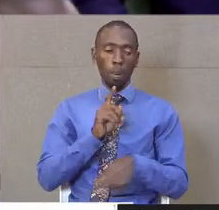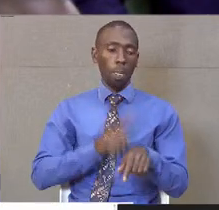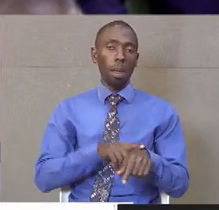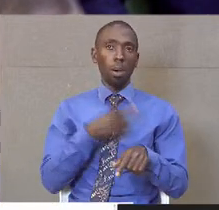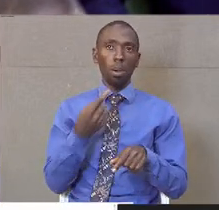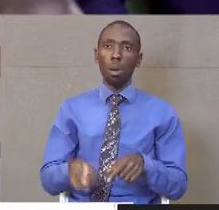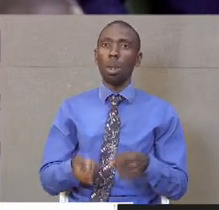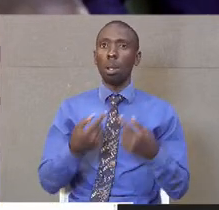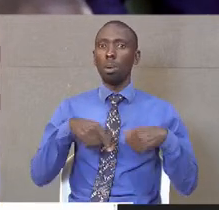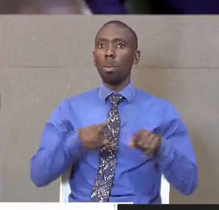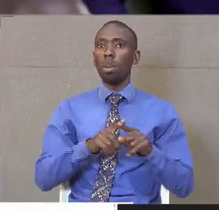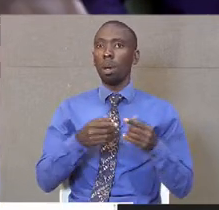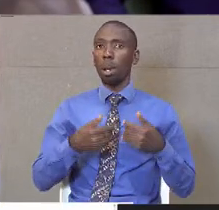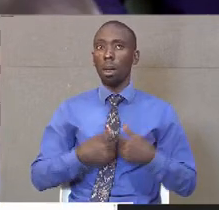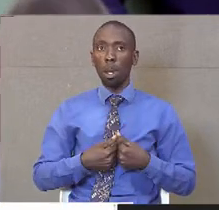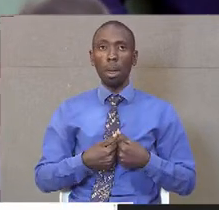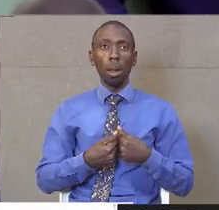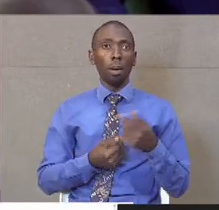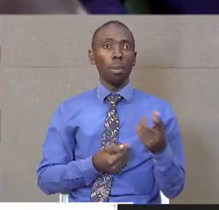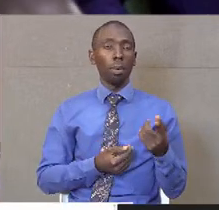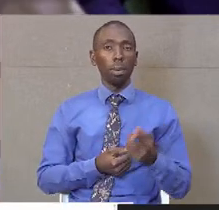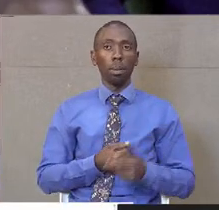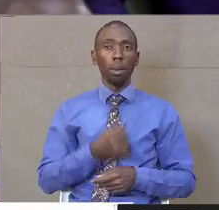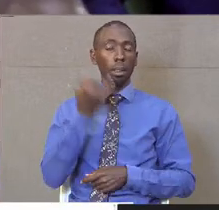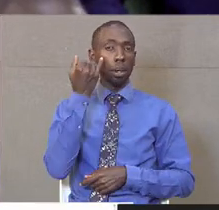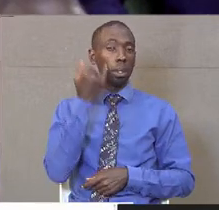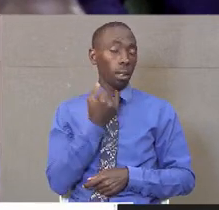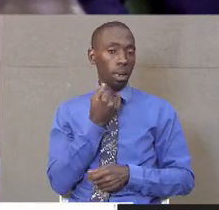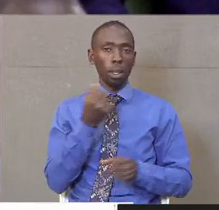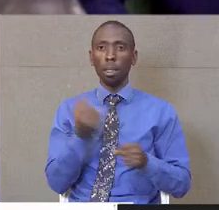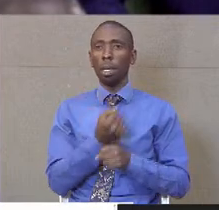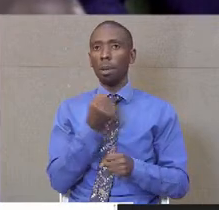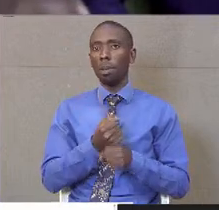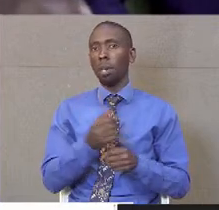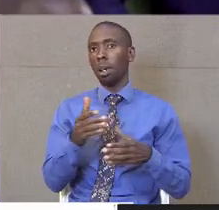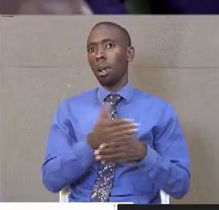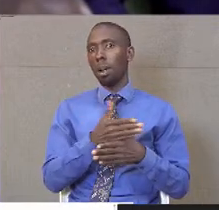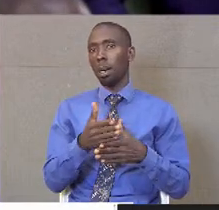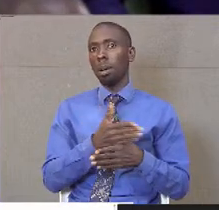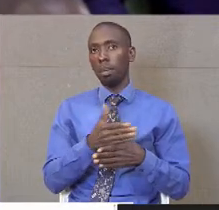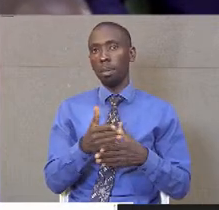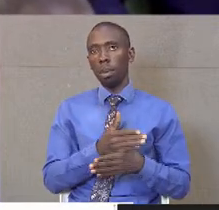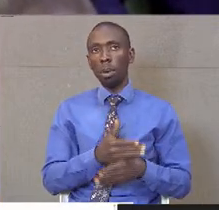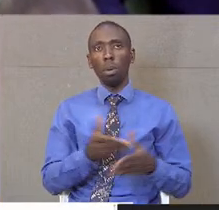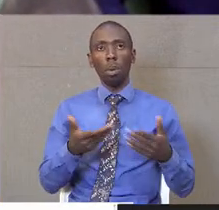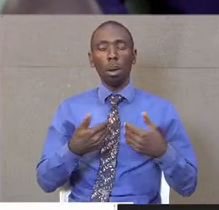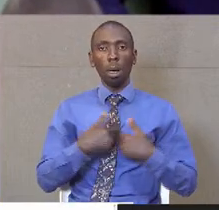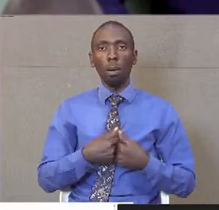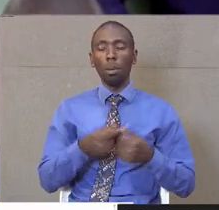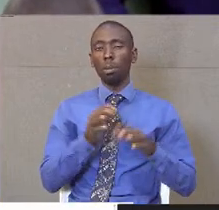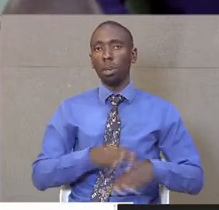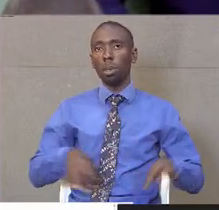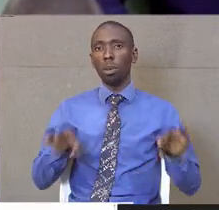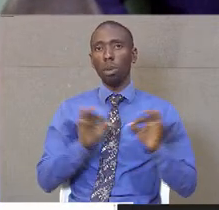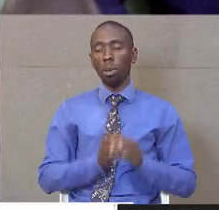are having serious staffing gaps, especially critical human